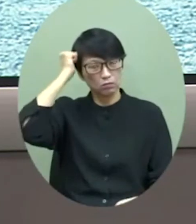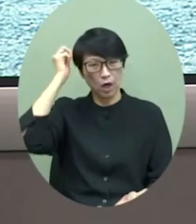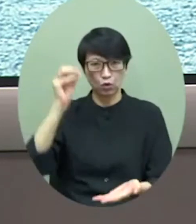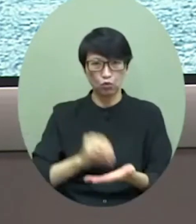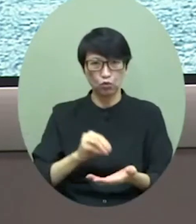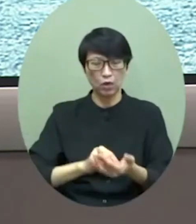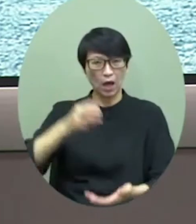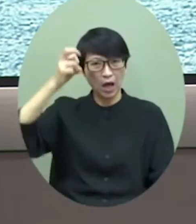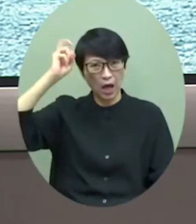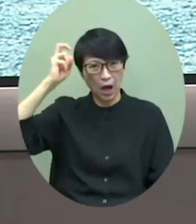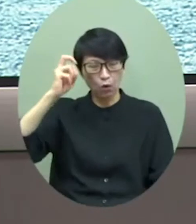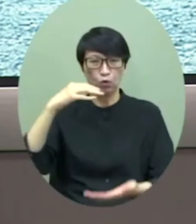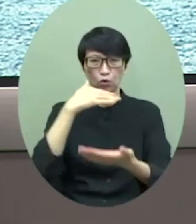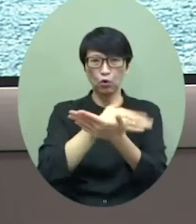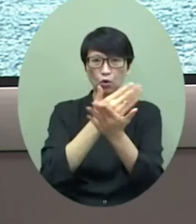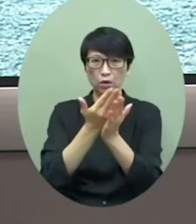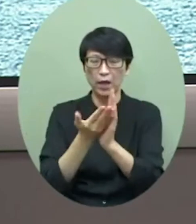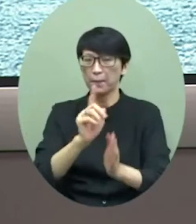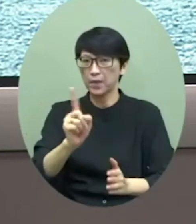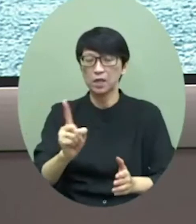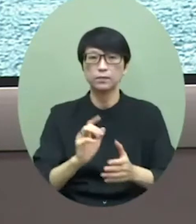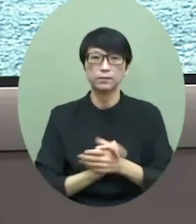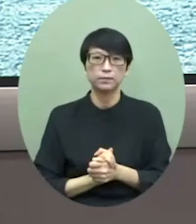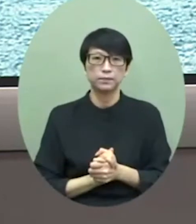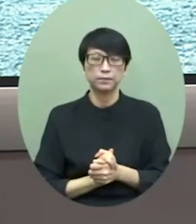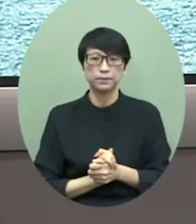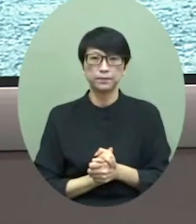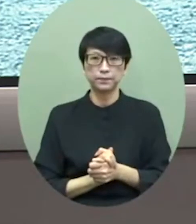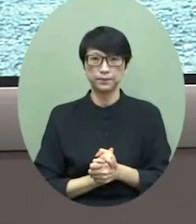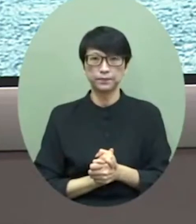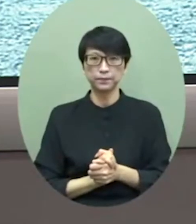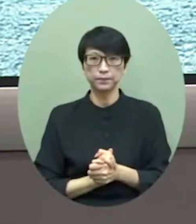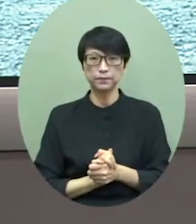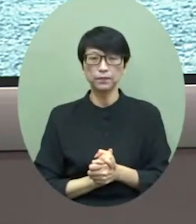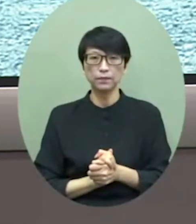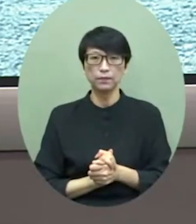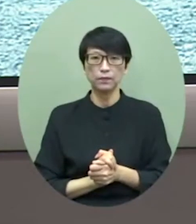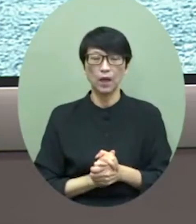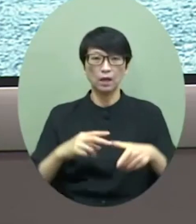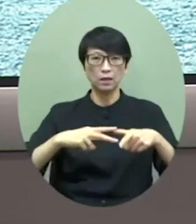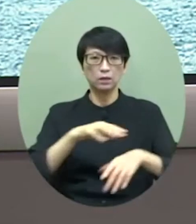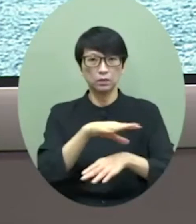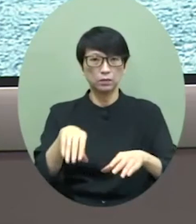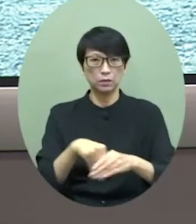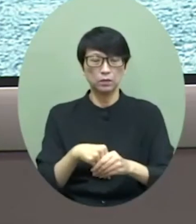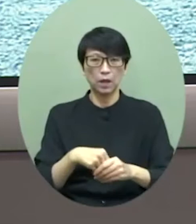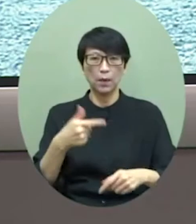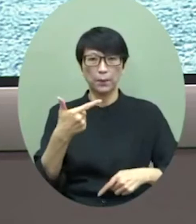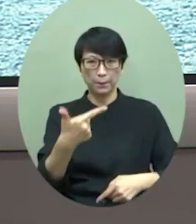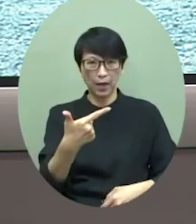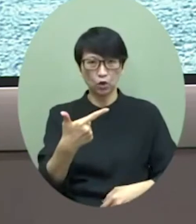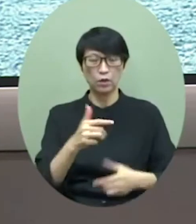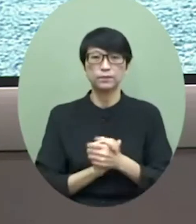you the factors that we considered in coming to this very difficult decision. And